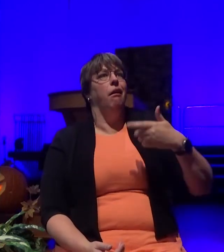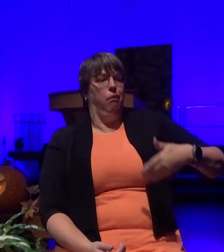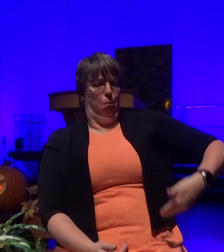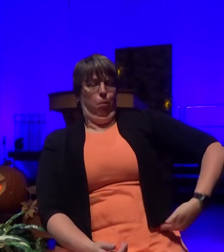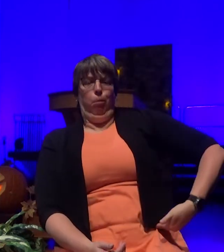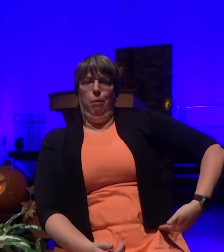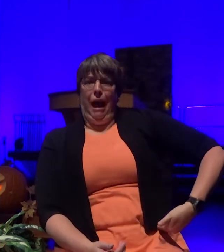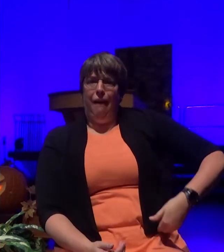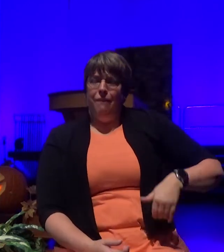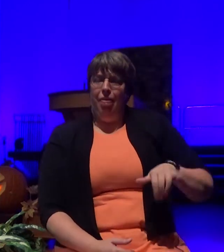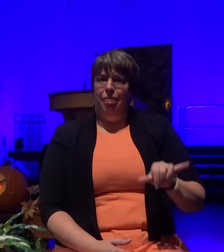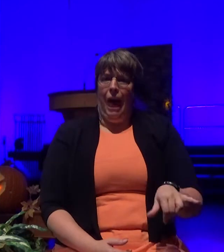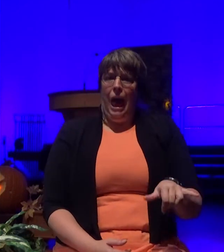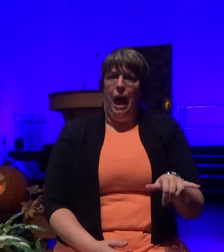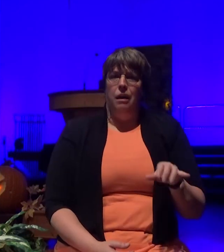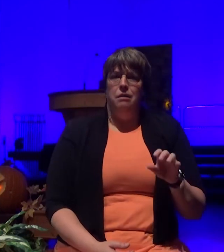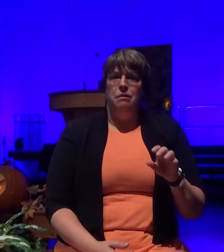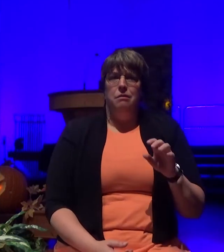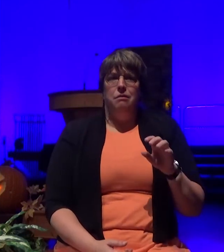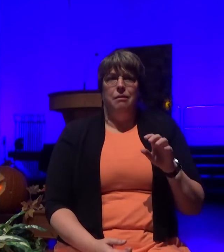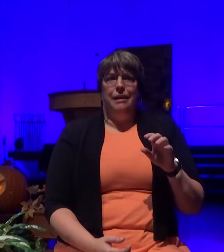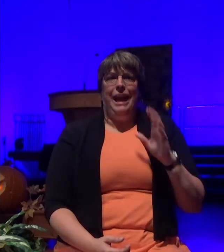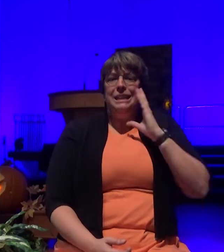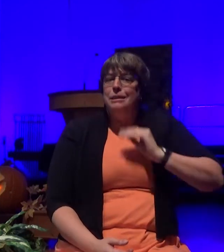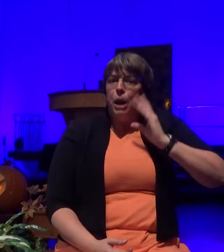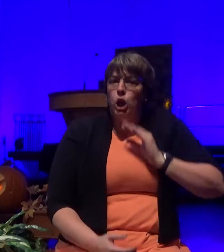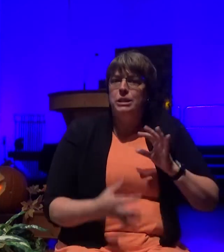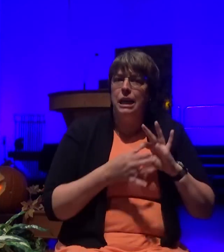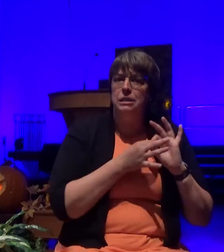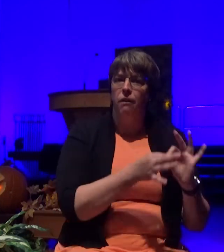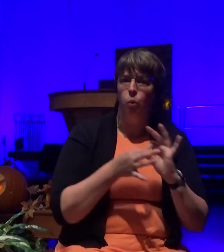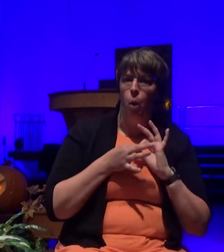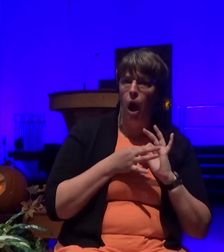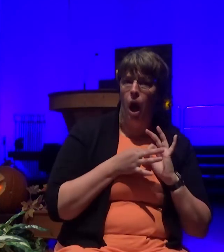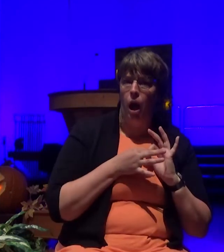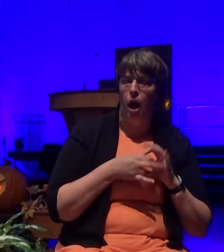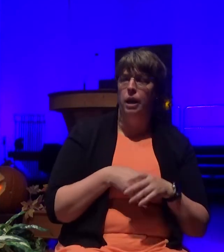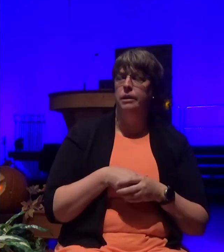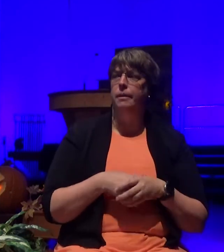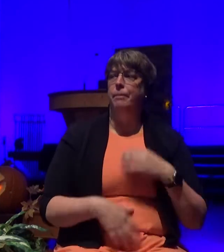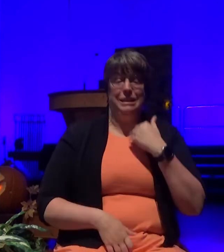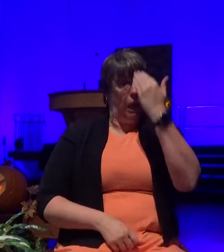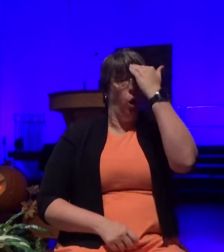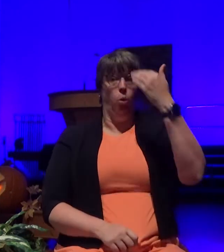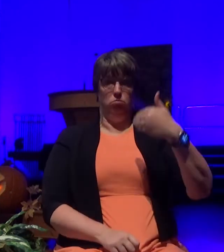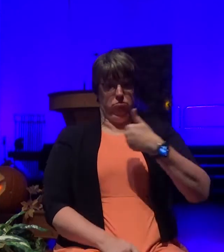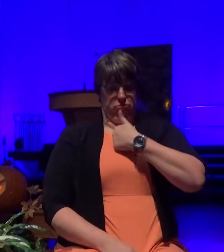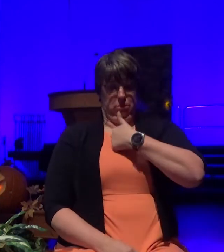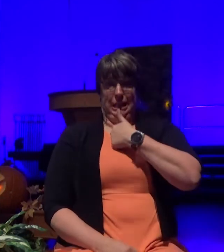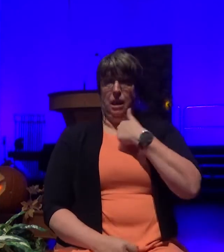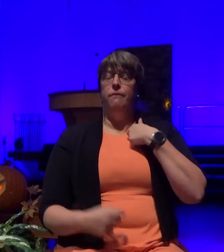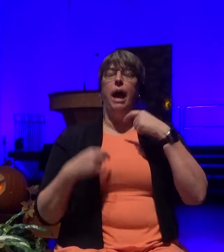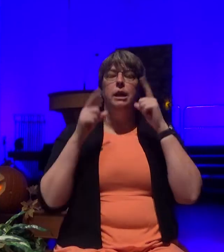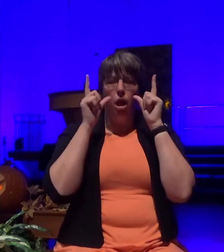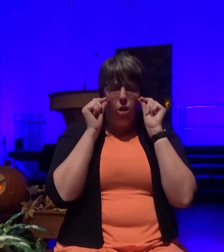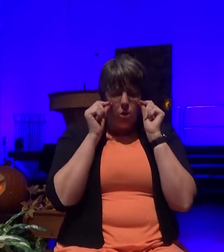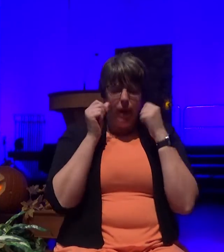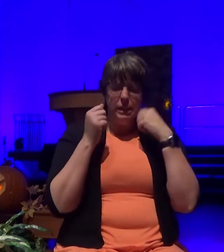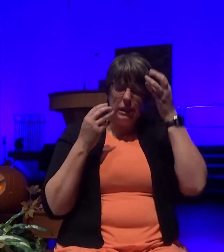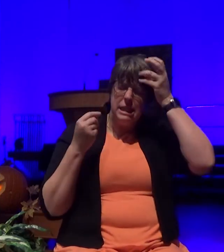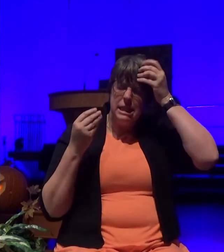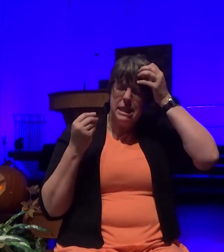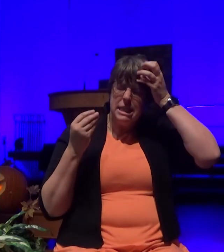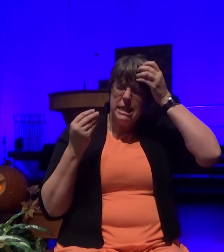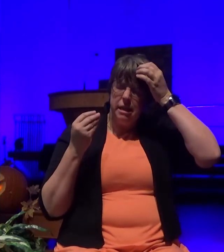those mystical experiences of one. I know I have. I've had a few experiences in my life that I can close my eyes and think back on, and I can